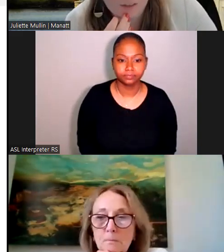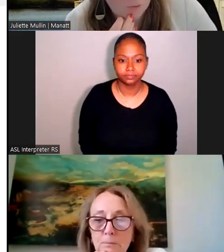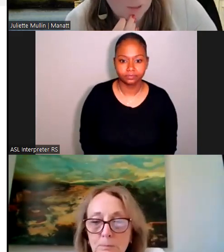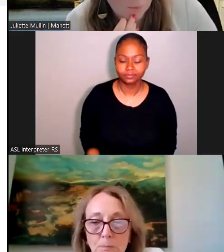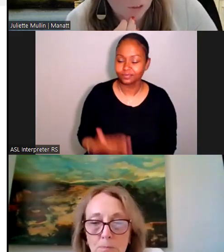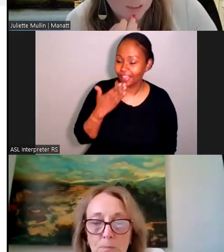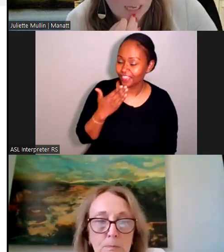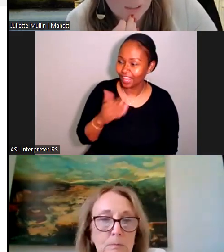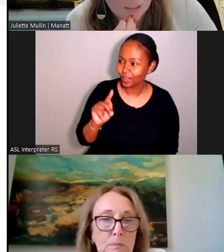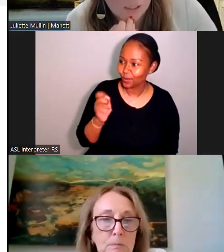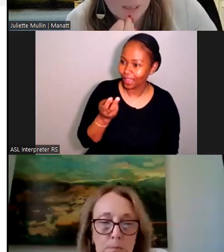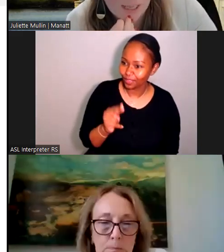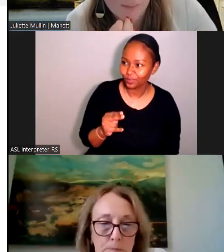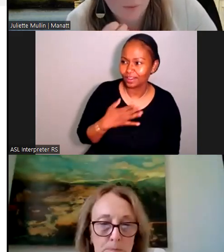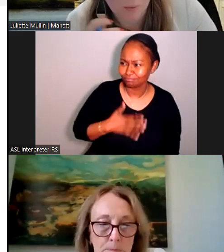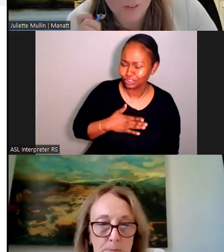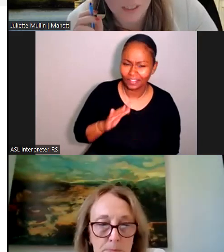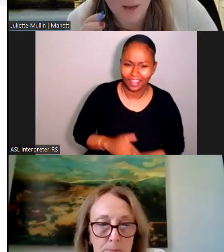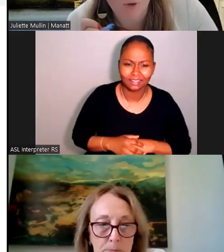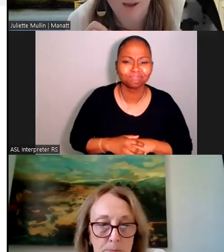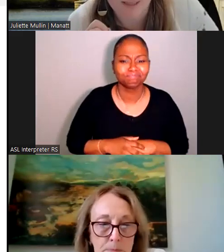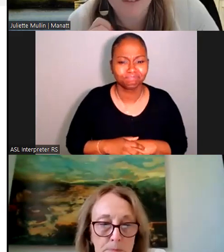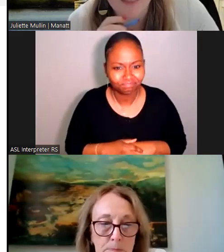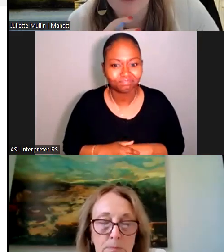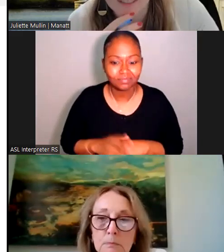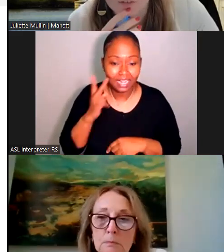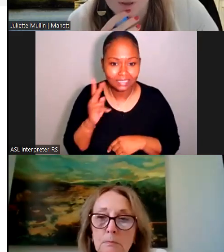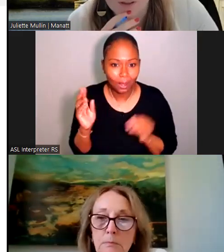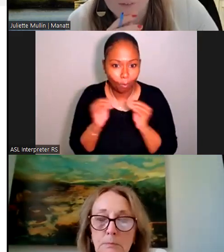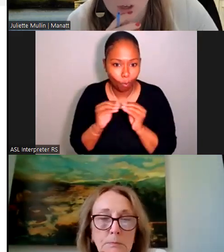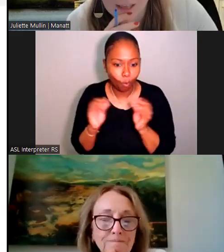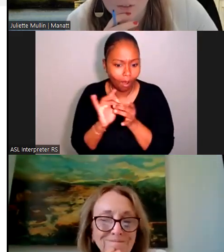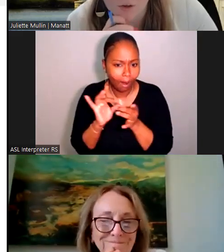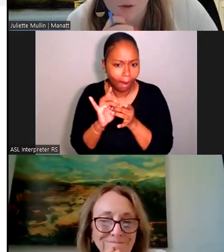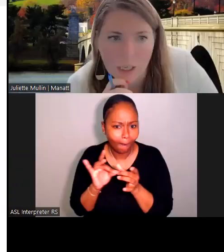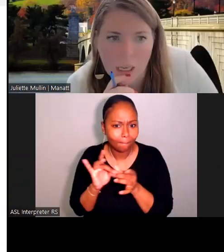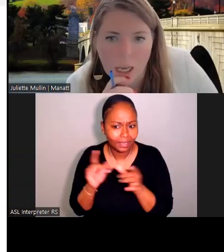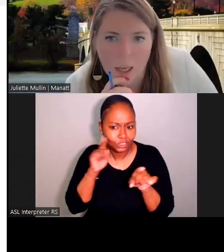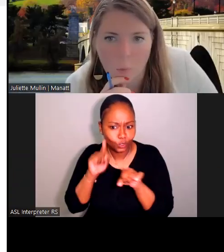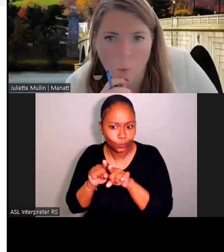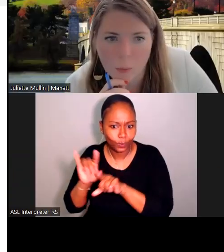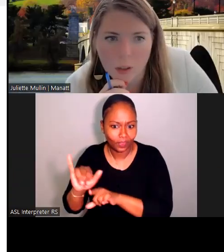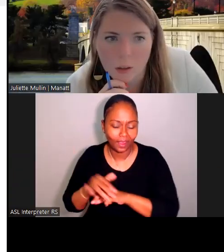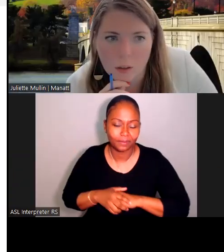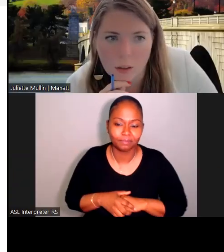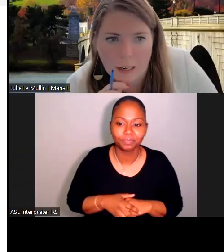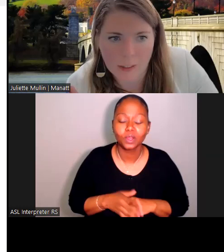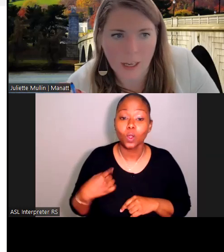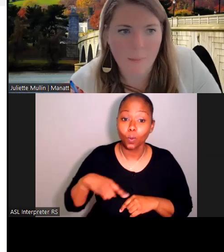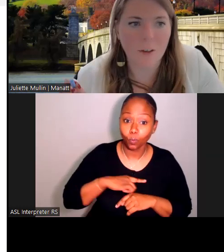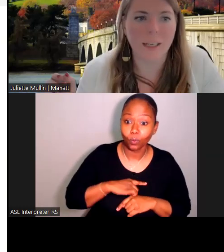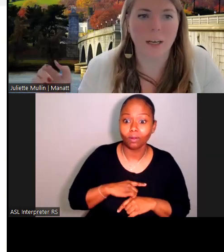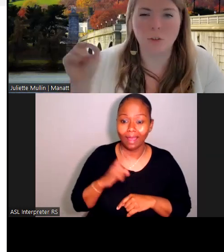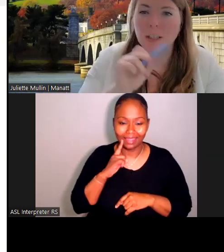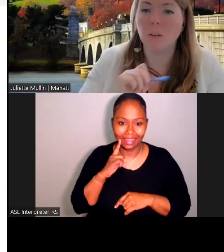Thank you, Catherine. Appreciate that. And I think we're seeing a couple comments to that effect as well in the chat. So we will, I think